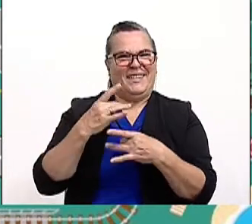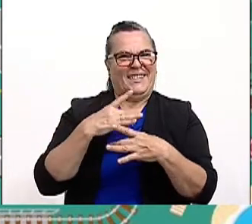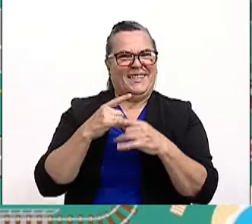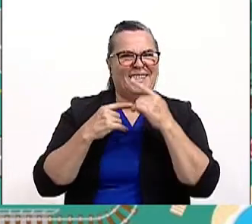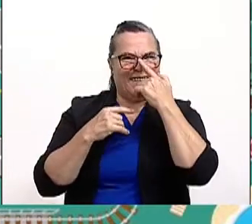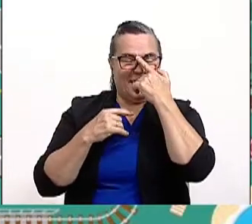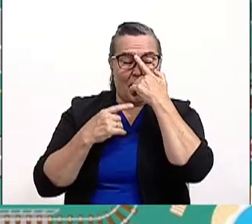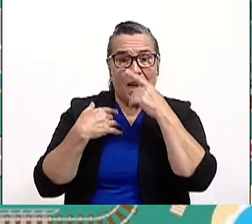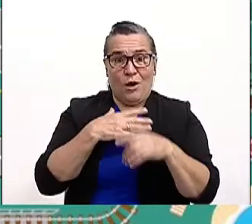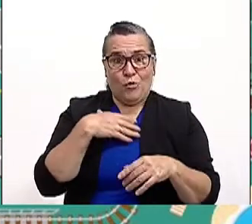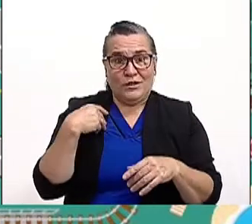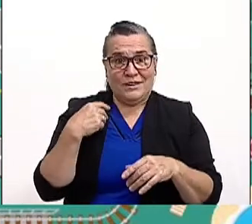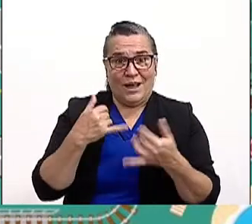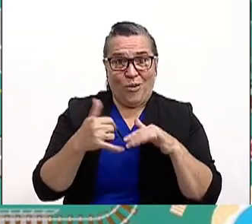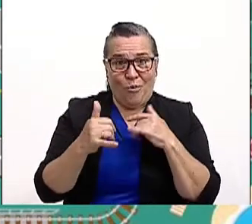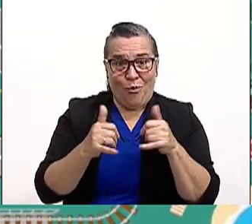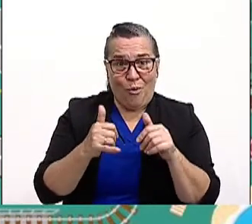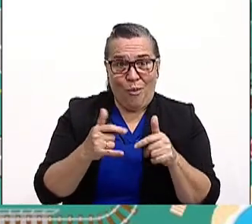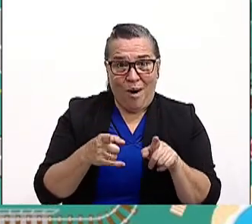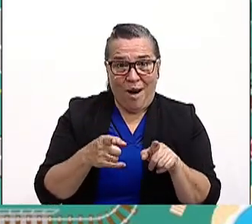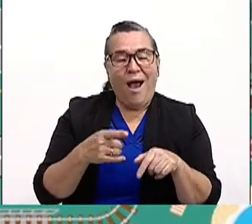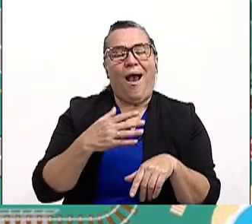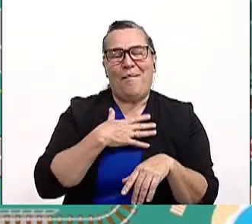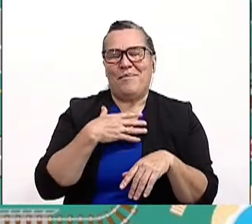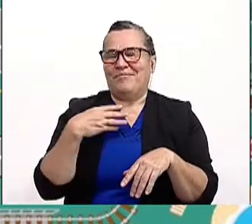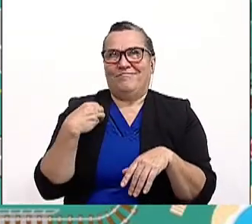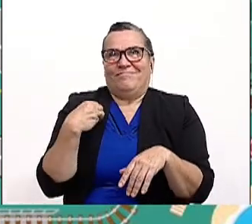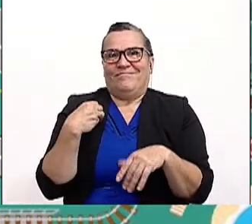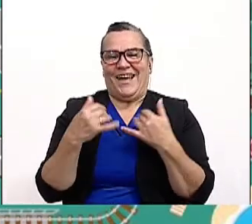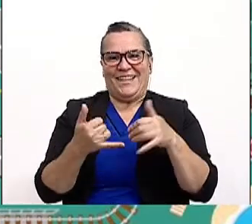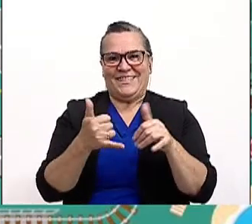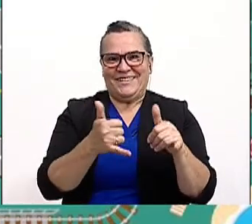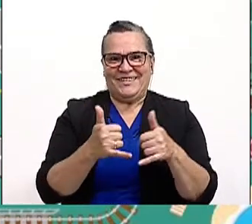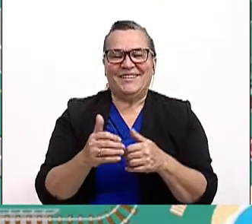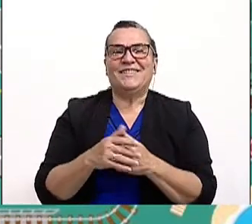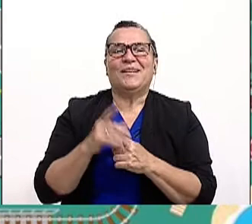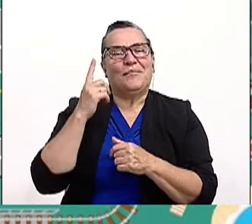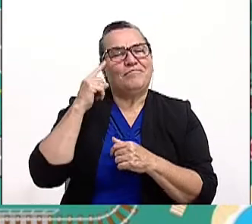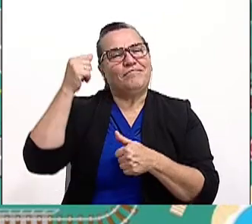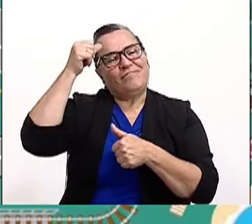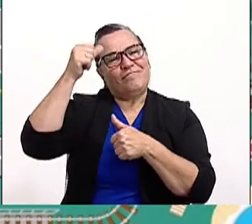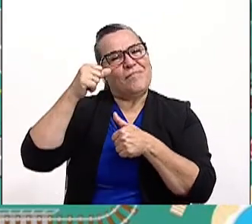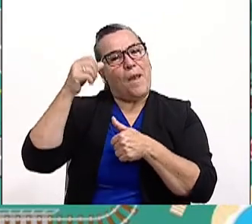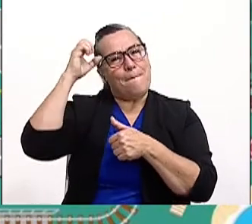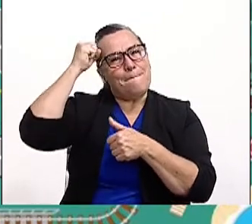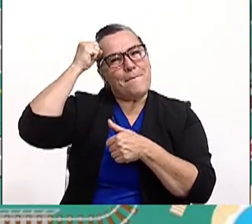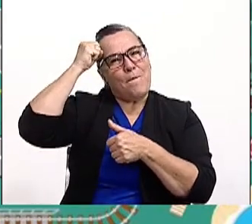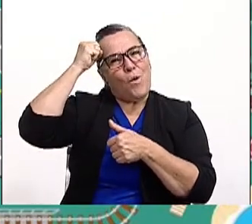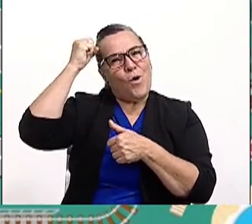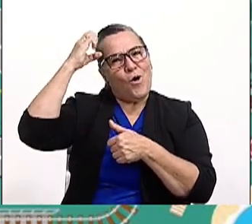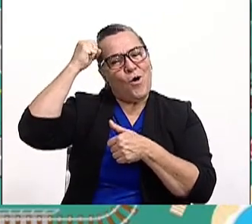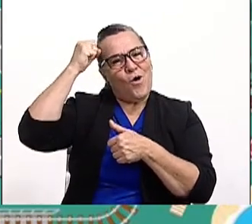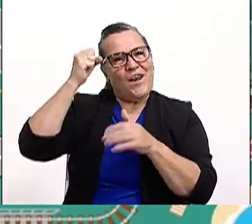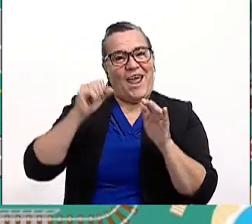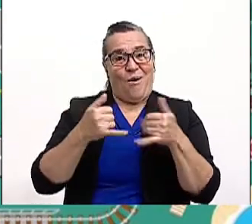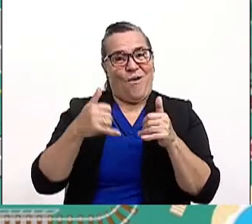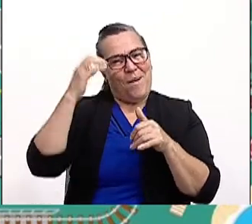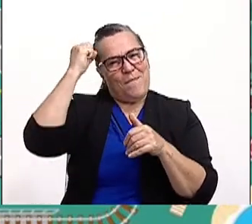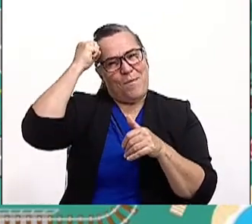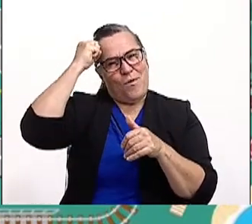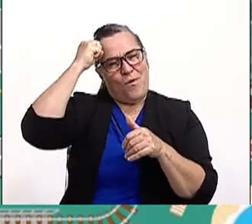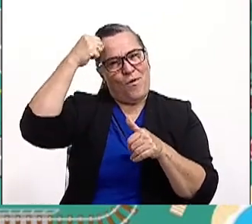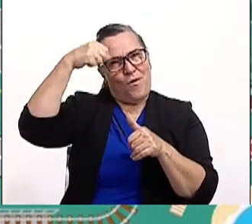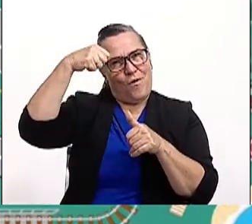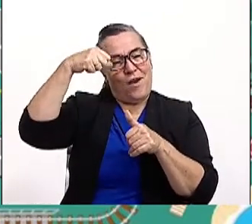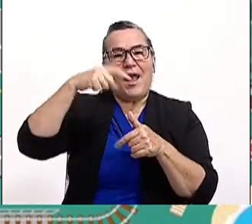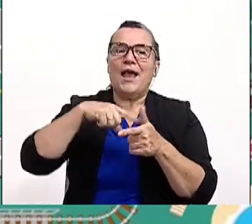right? Do you like playing games? Because I do. Okay, let's play memory. In this case, you are going to see a place,